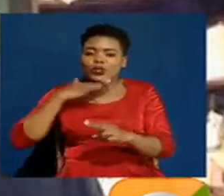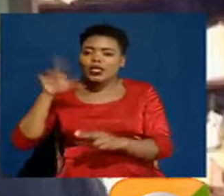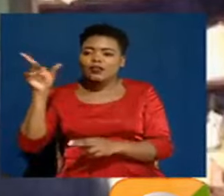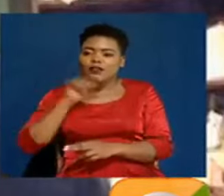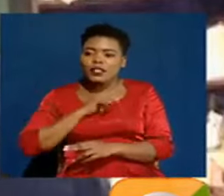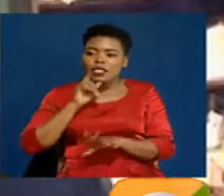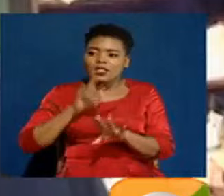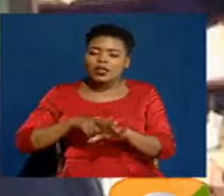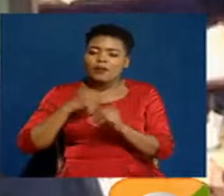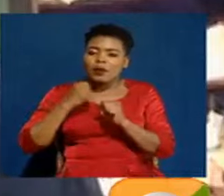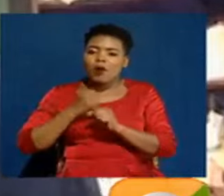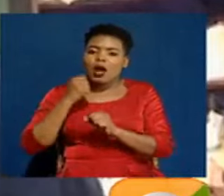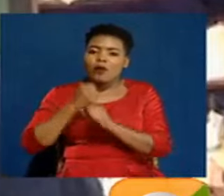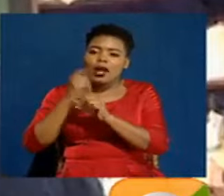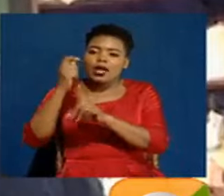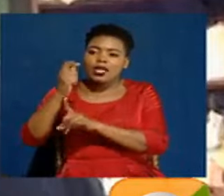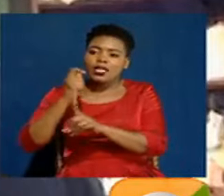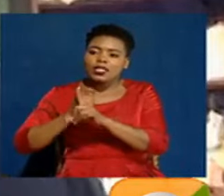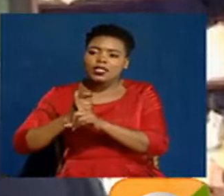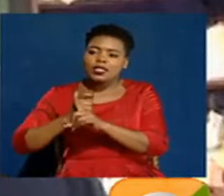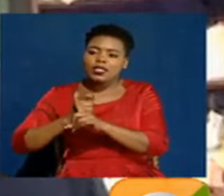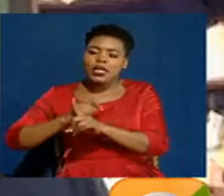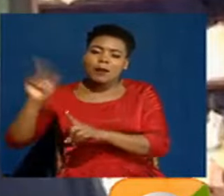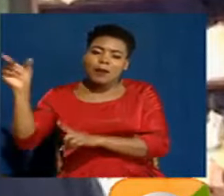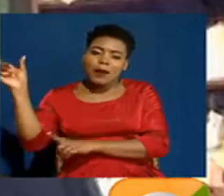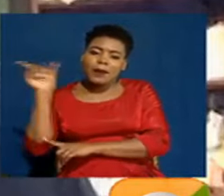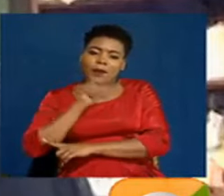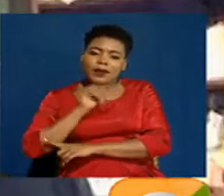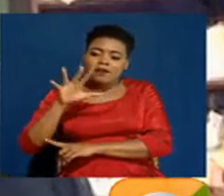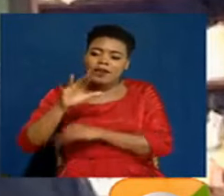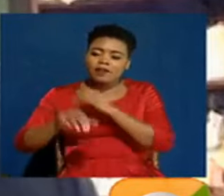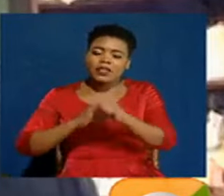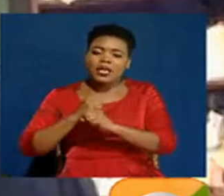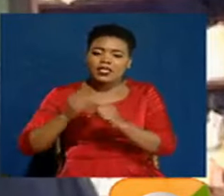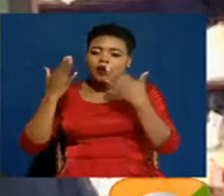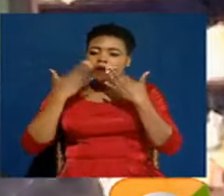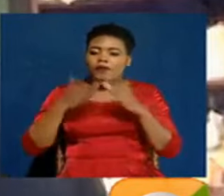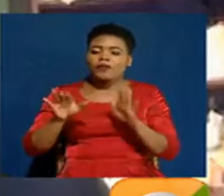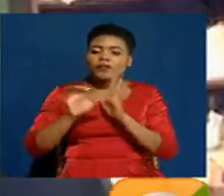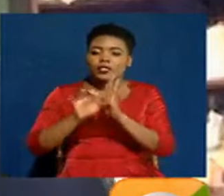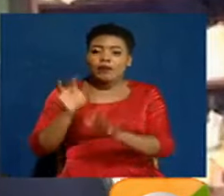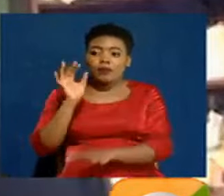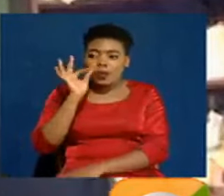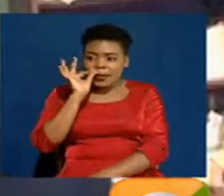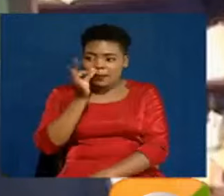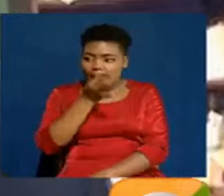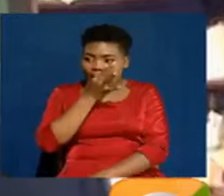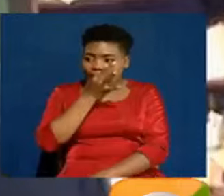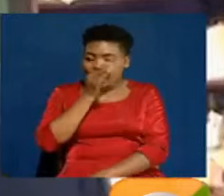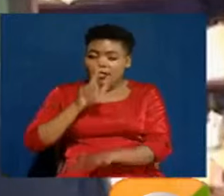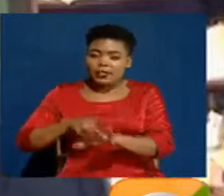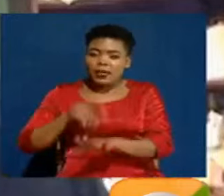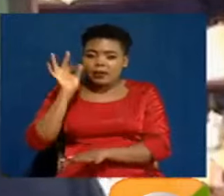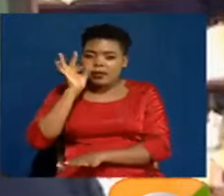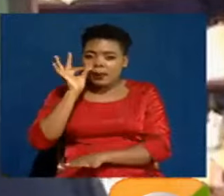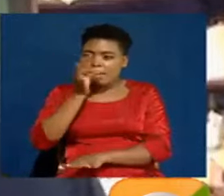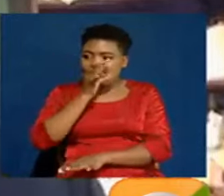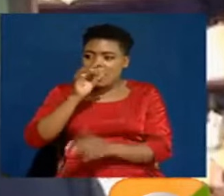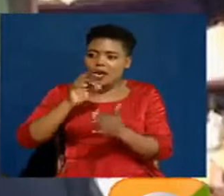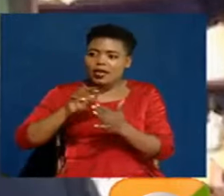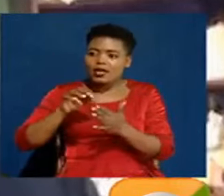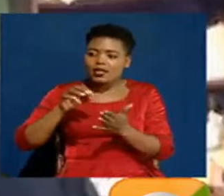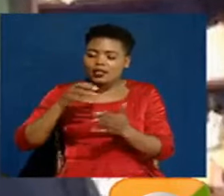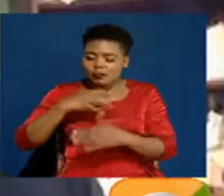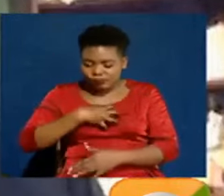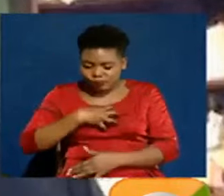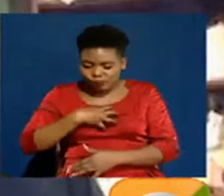Because that is the history. That is the history that we have seen. Look at Kibaki's party. Look at KANU after Moi left. This has been the history